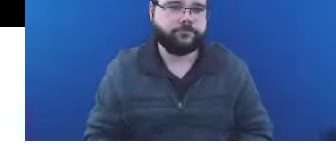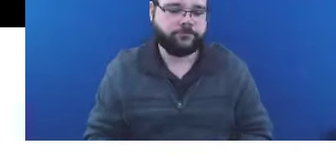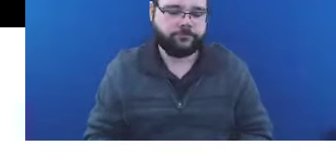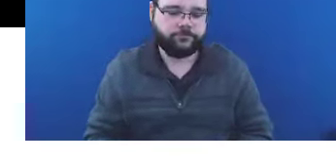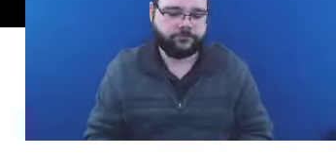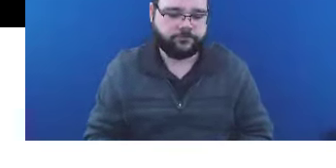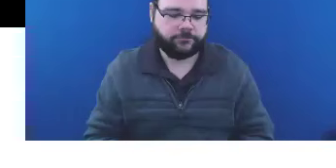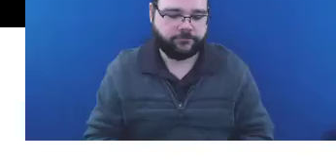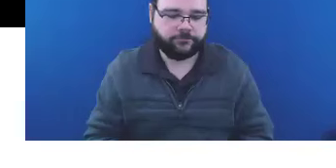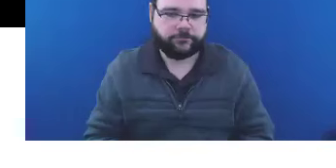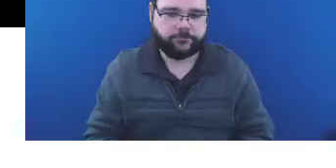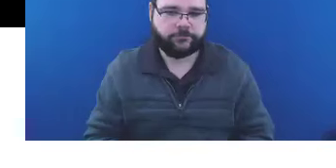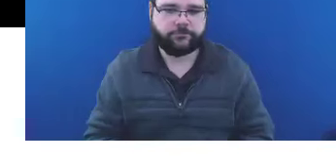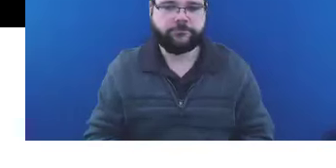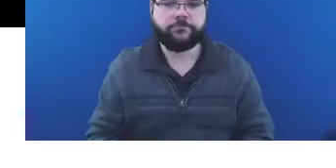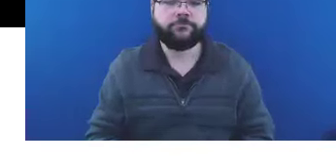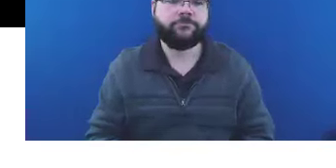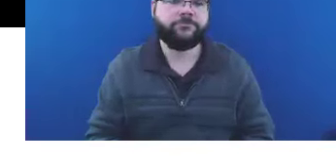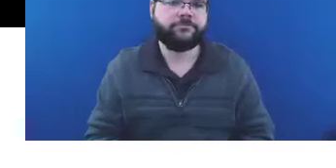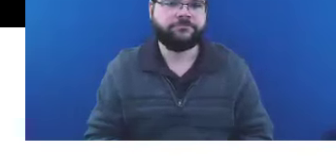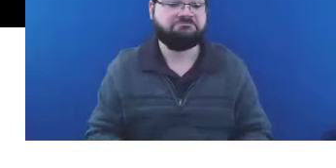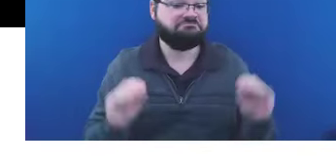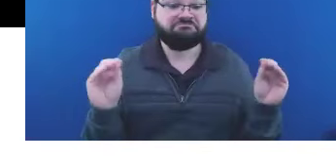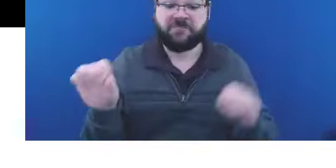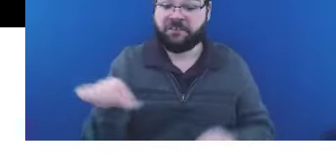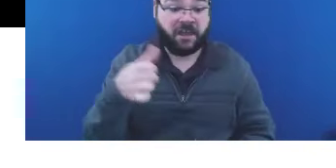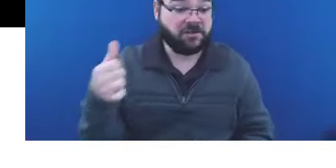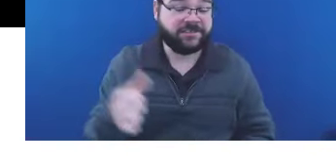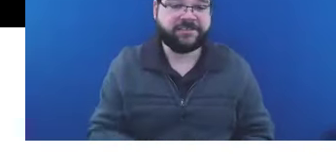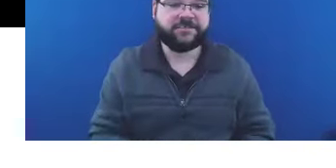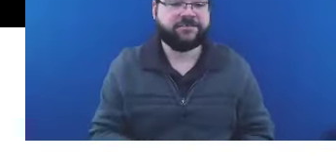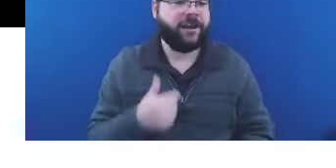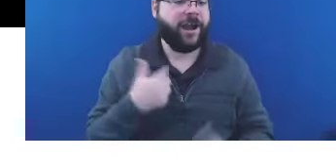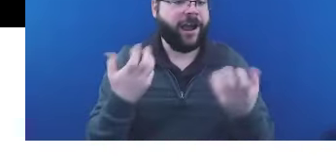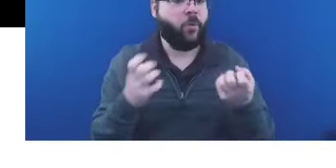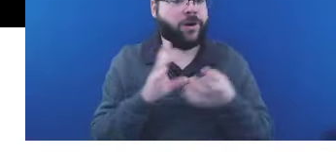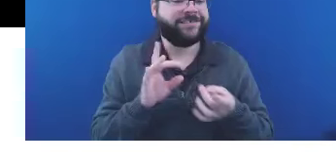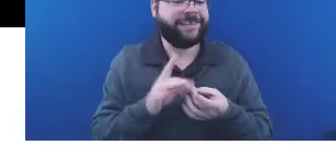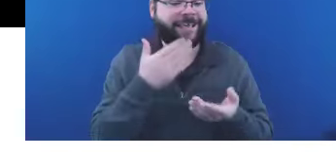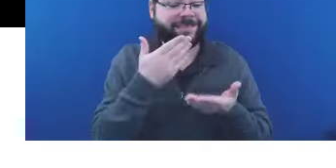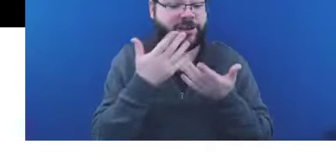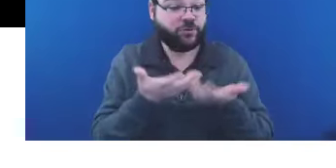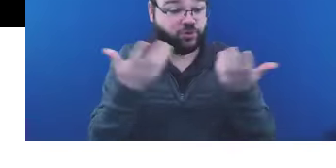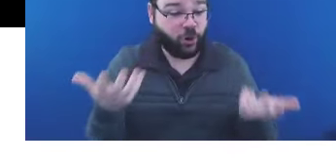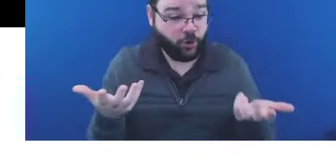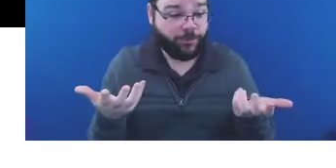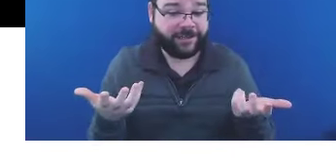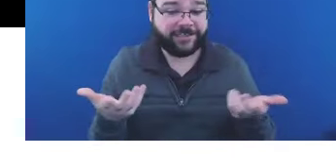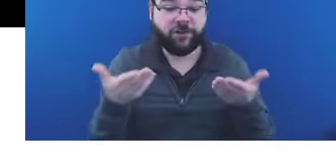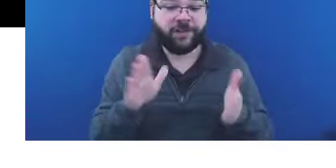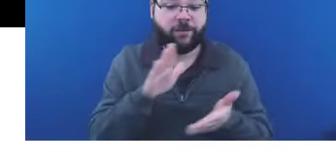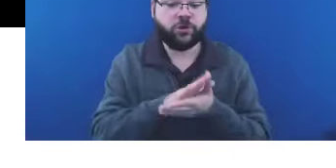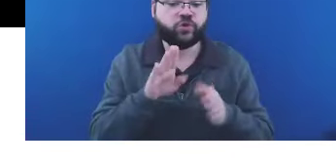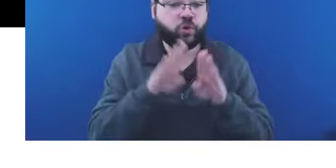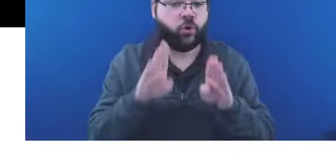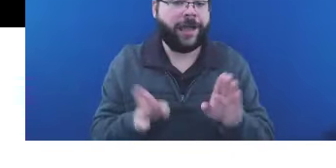Anybody has anything else? There's nothing else. Okay. I just want to say thank you so much for letting SchoolHouse join you on